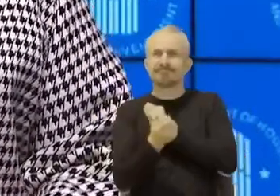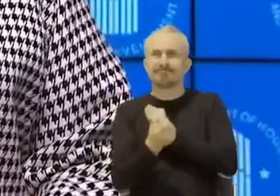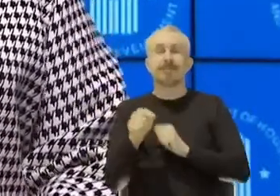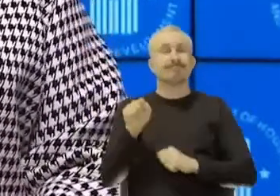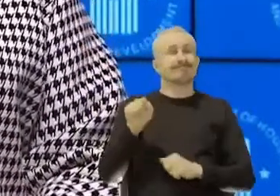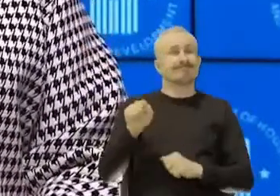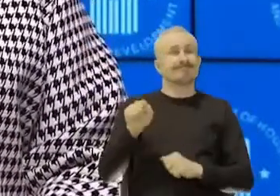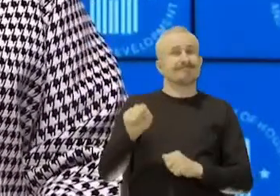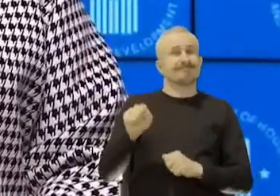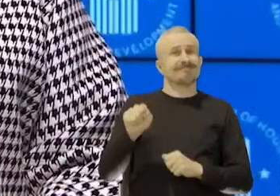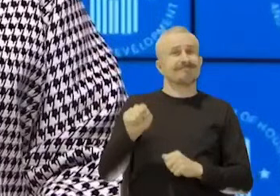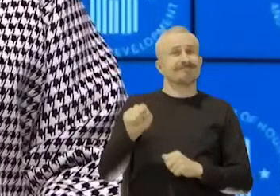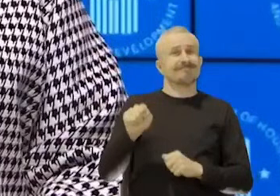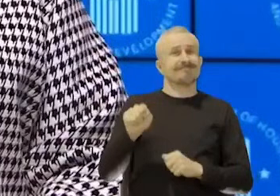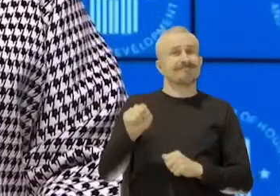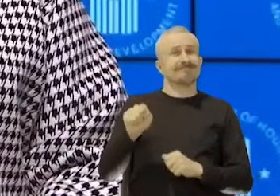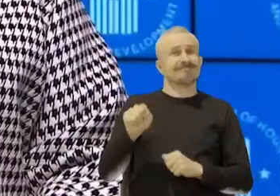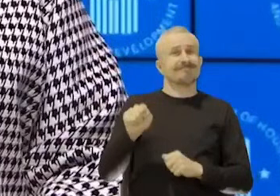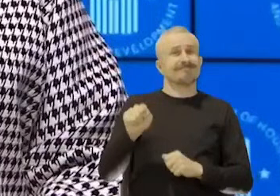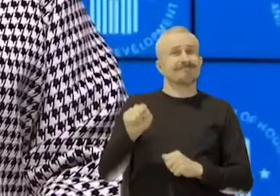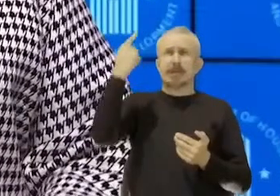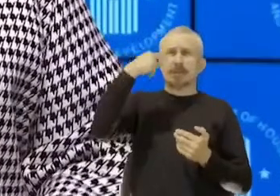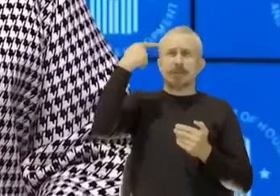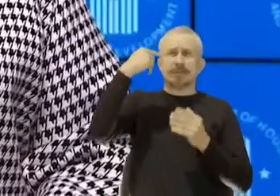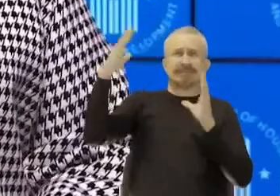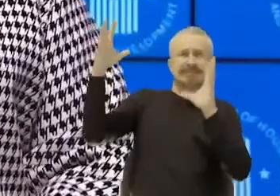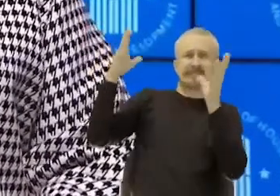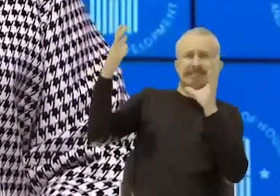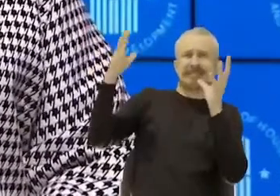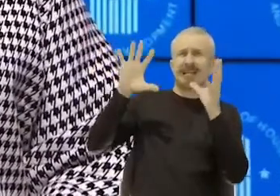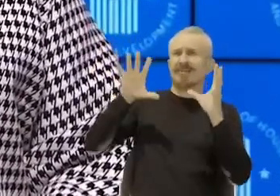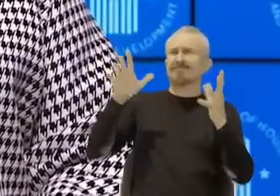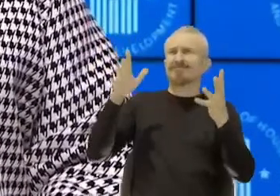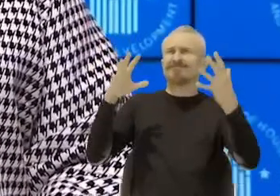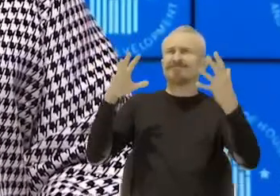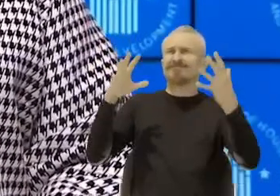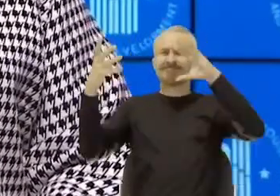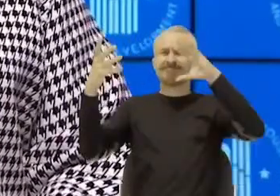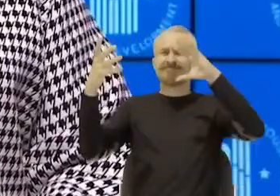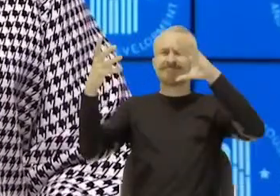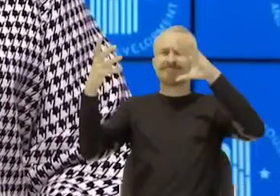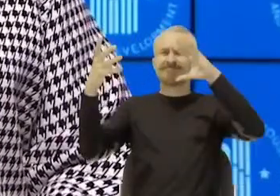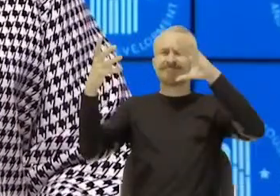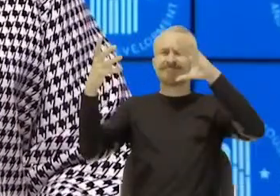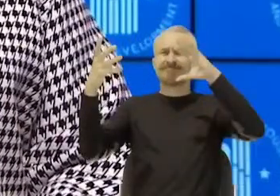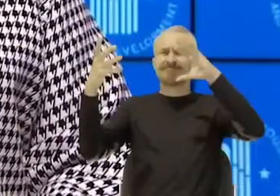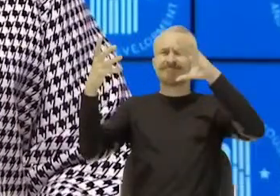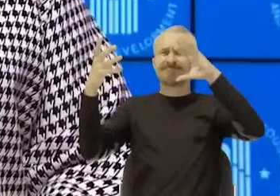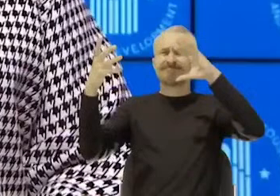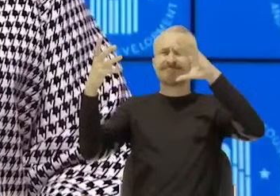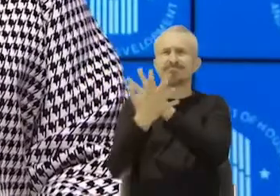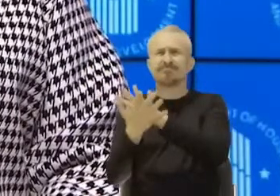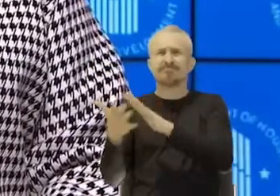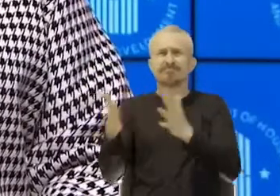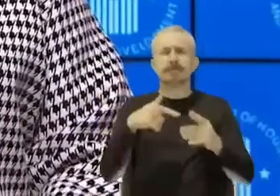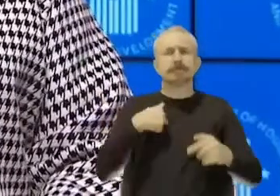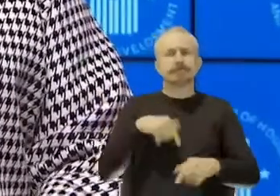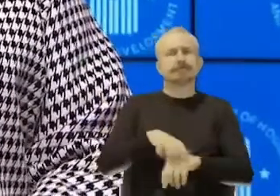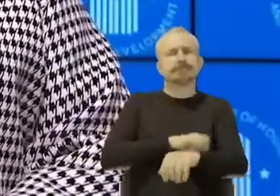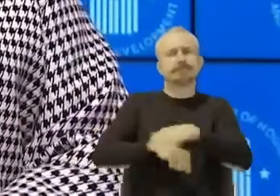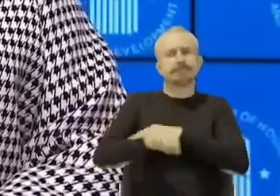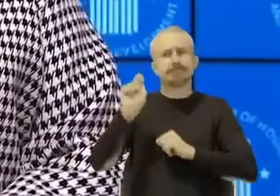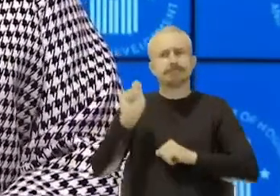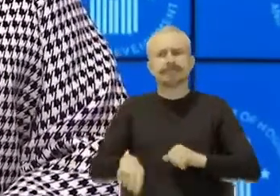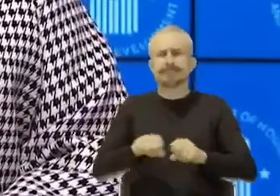use innovative solutions to create pathways to greater urban resilience and make a meaningful shift to